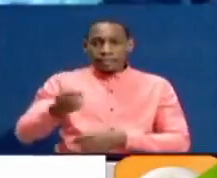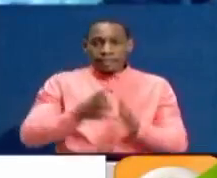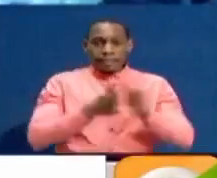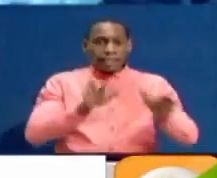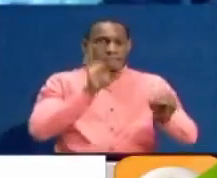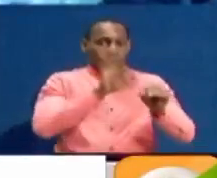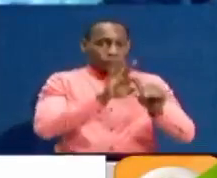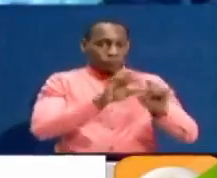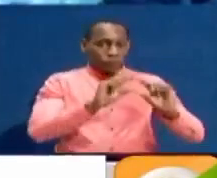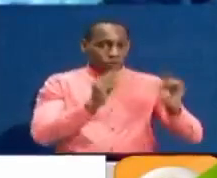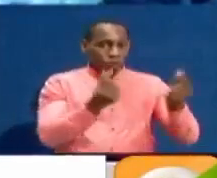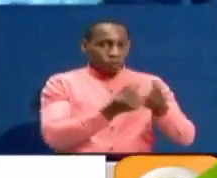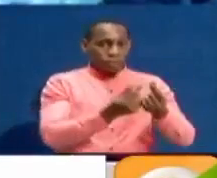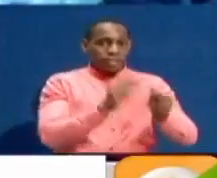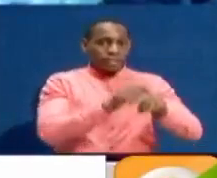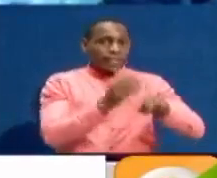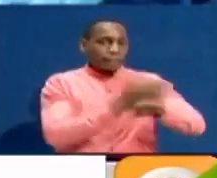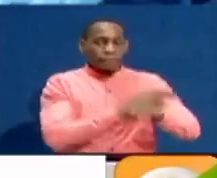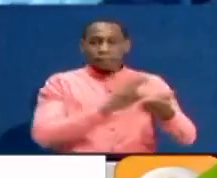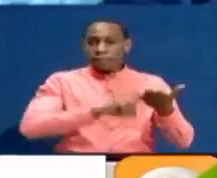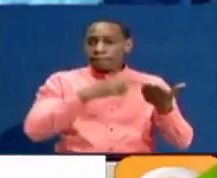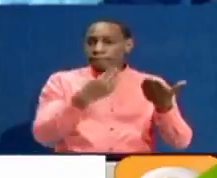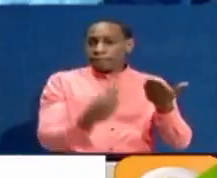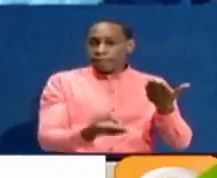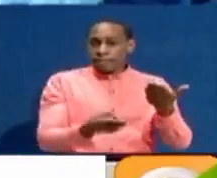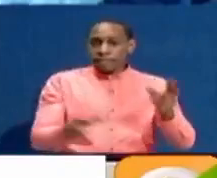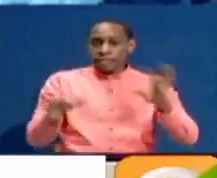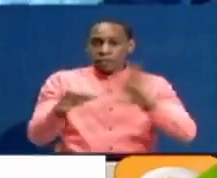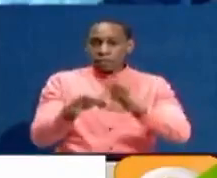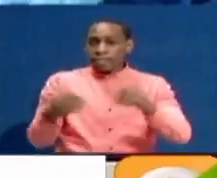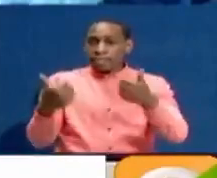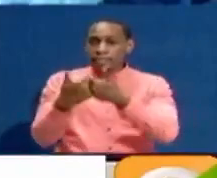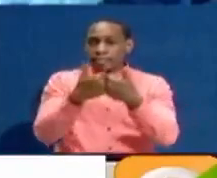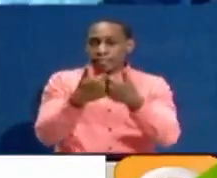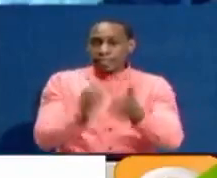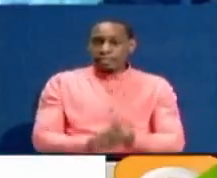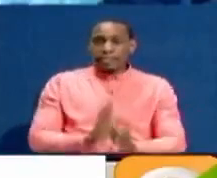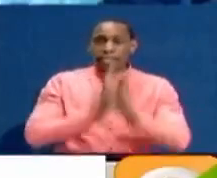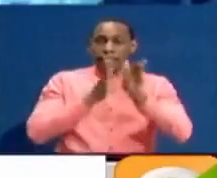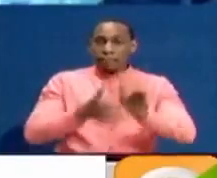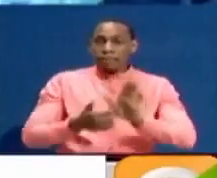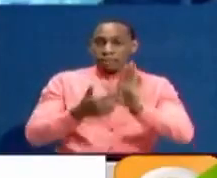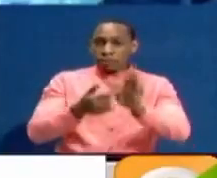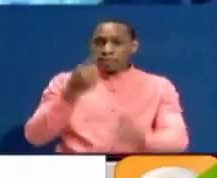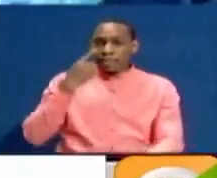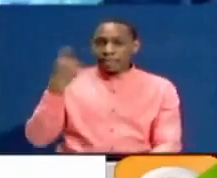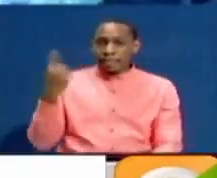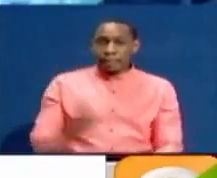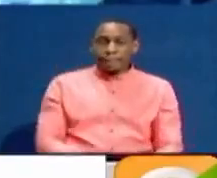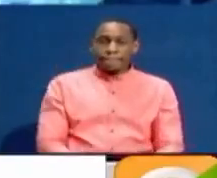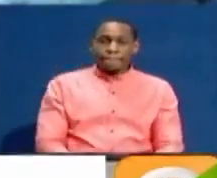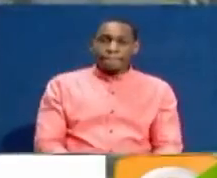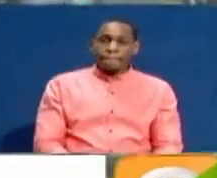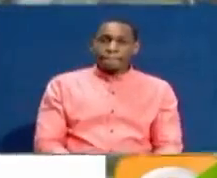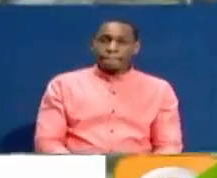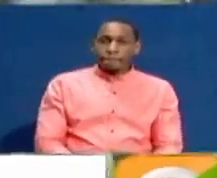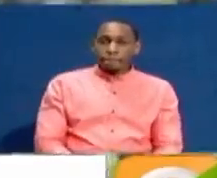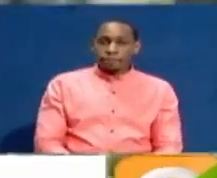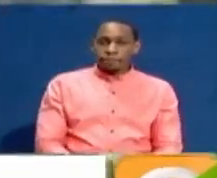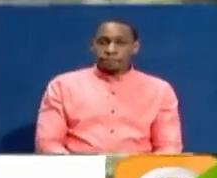largest voting bloc, has in the past failed the unity test, as Chemutai Goyen reports.